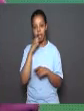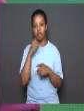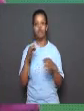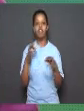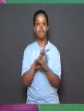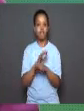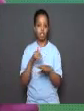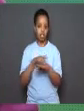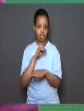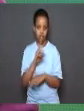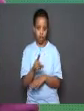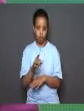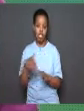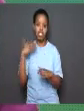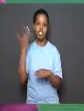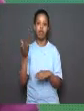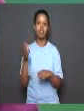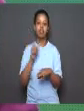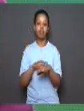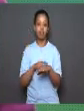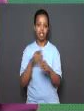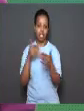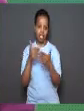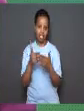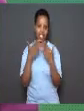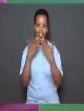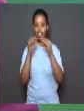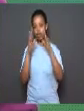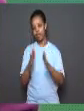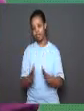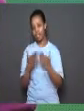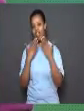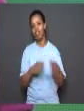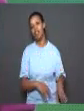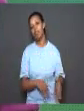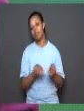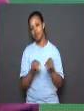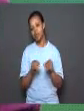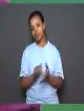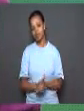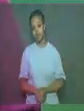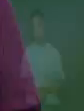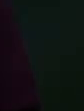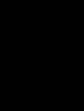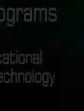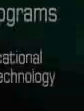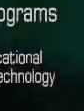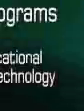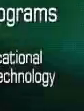of enzymes. Until then, thank you, teacher. Thank you, students.